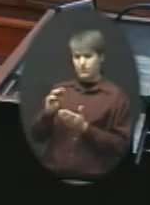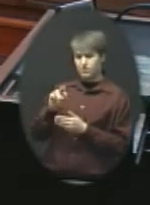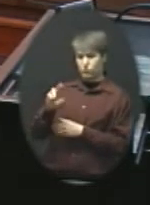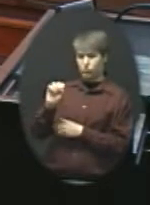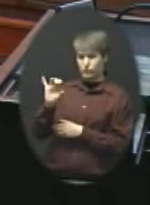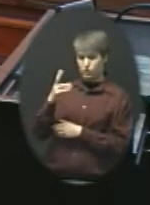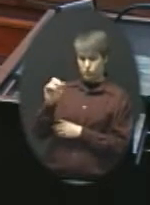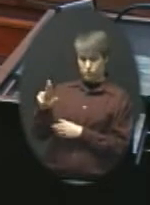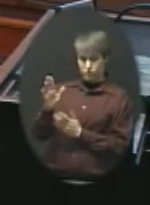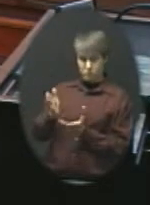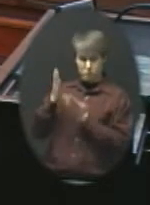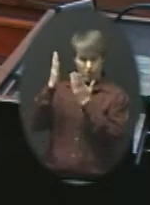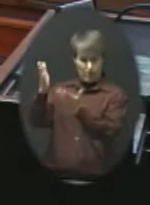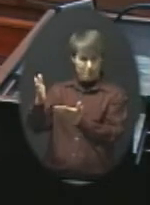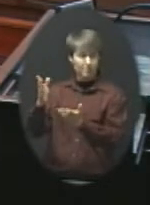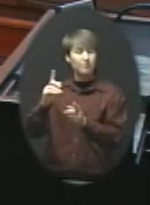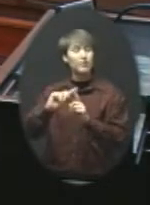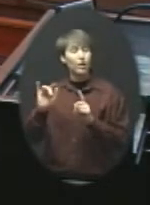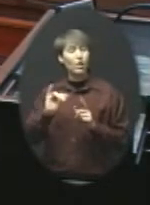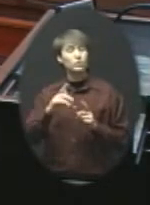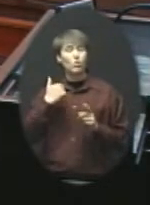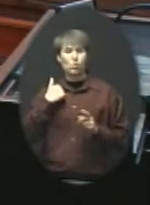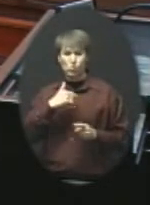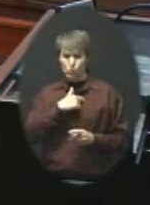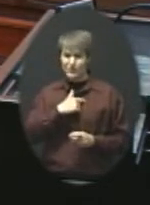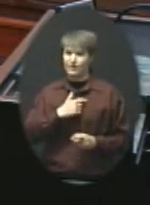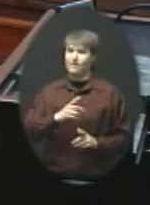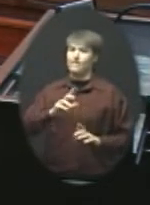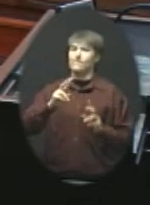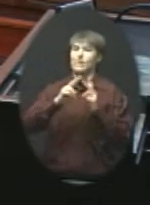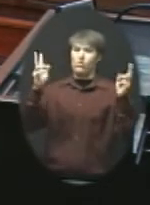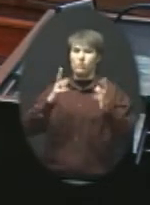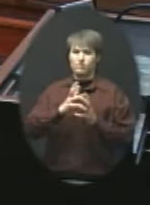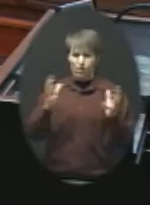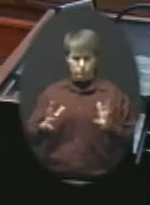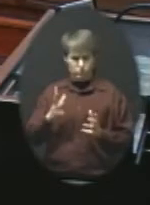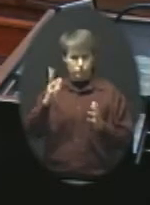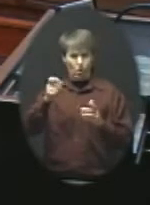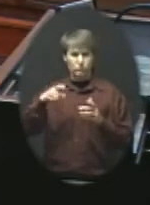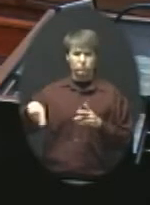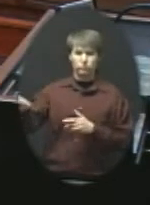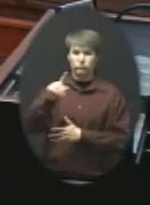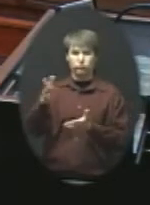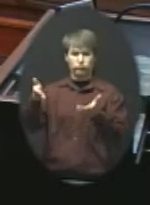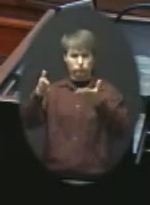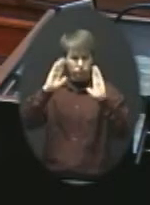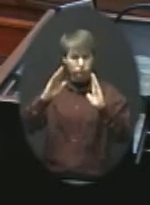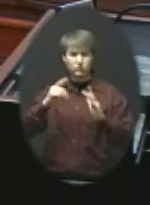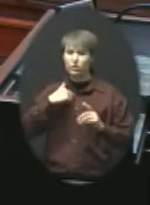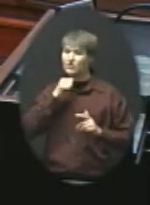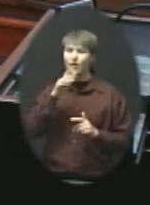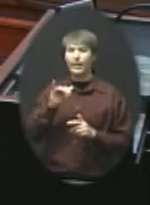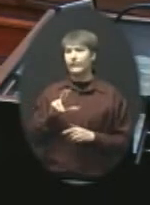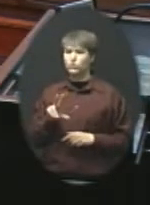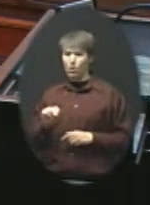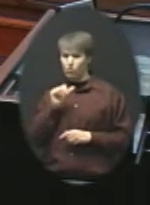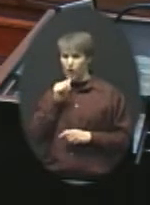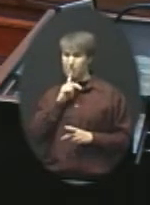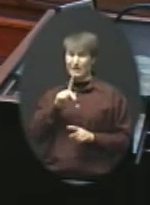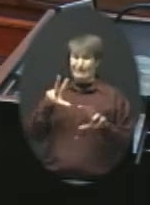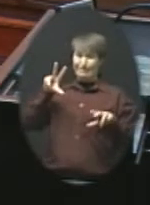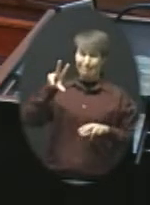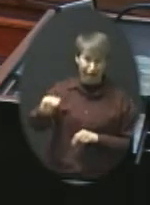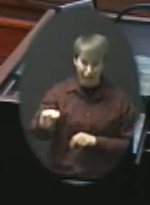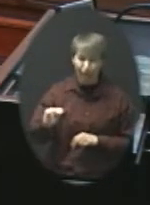up into play, but we vehemently want them to listen. So a resolution is not like no, but no, you